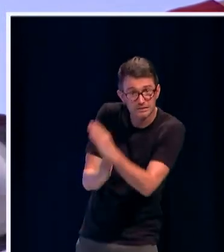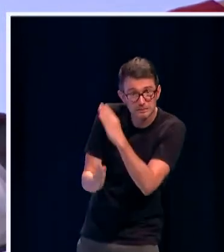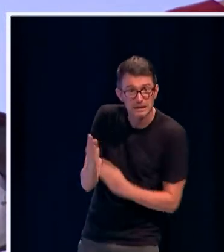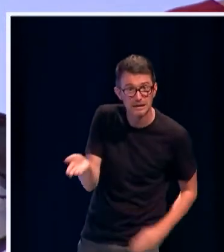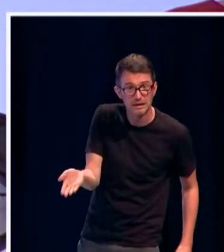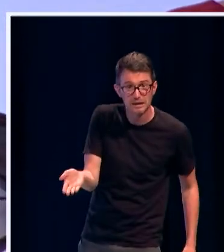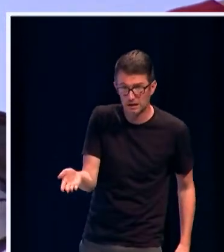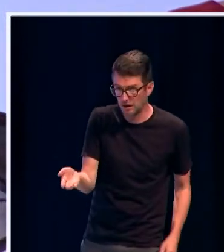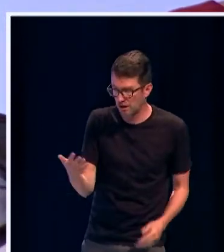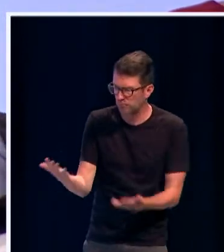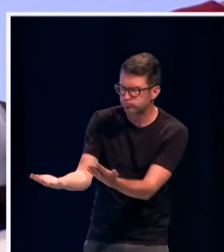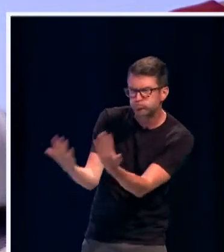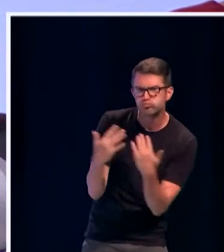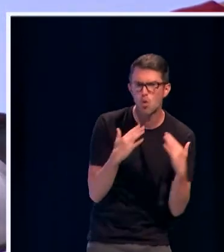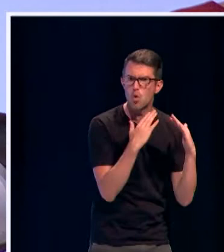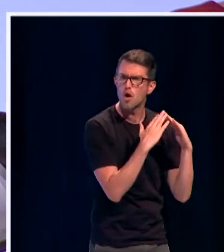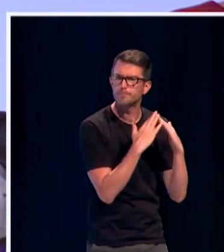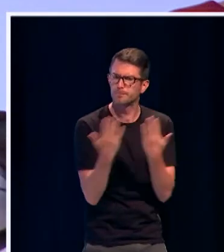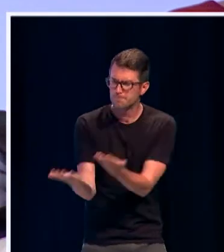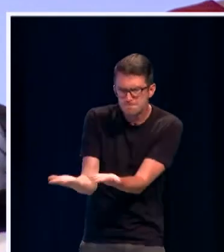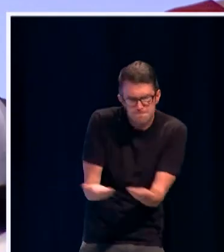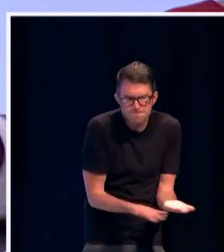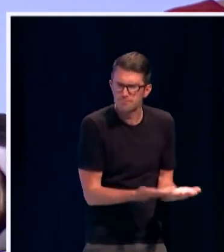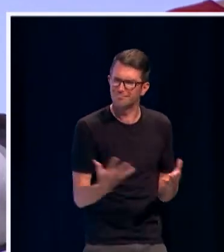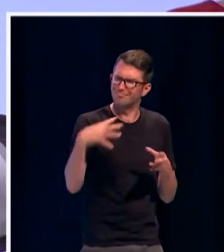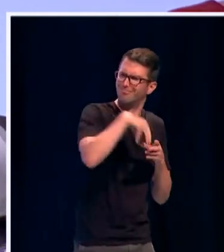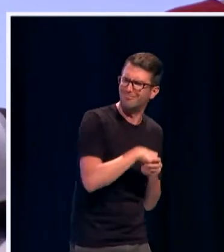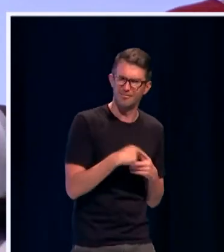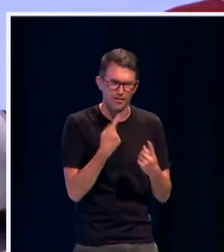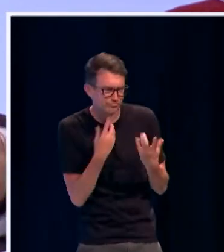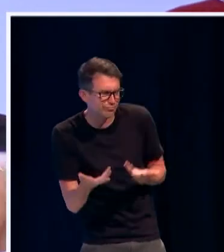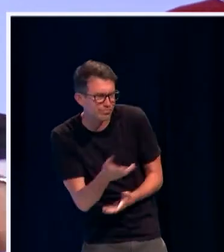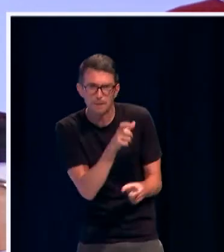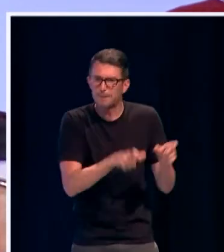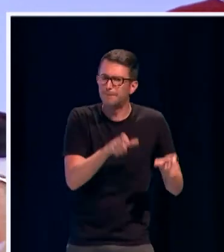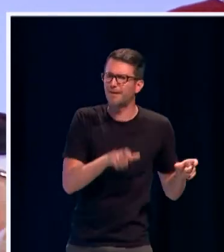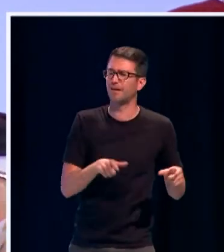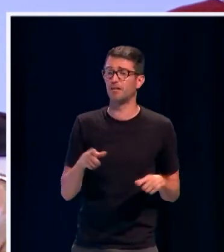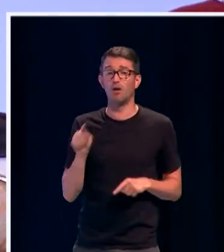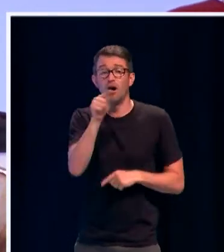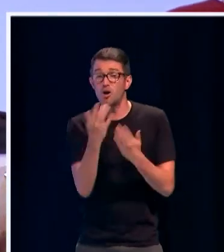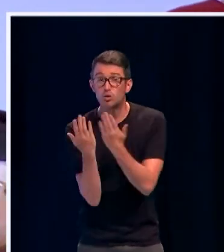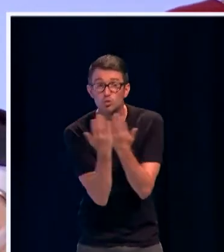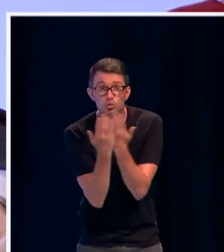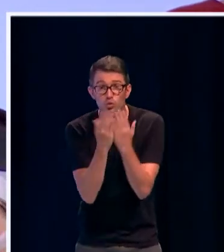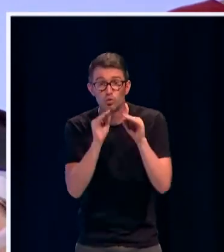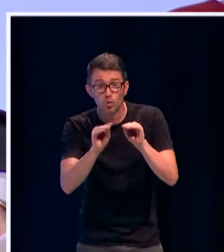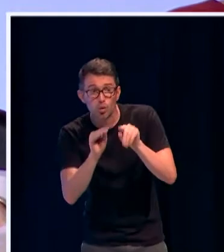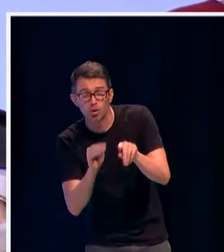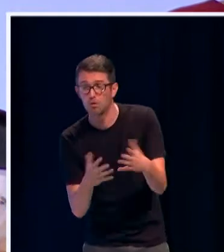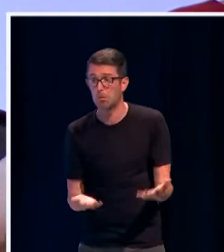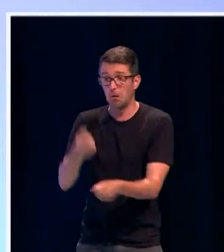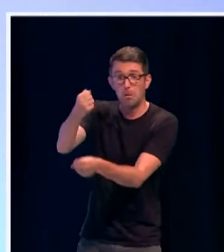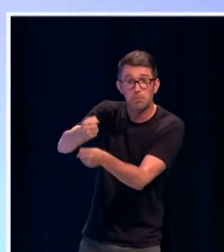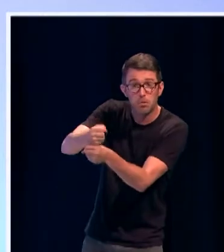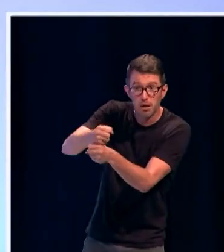be included in the society, starting with the schools, profession, and so on. Thank you. Okay, thank